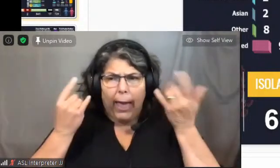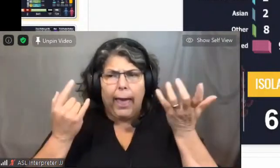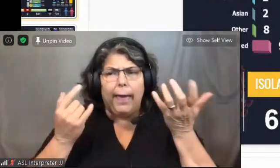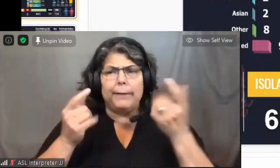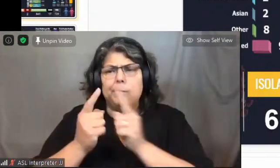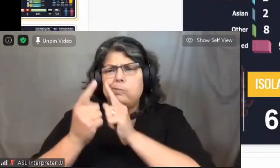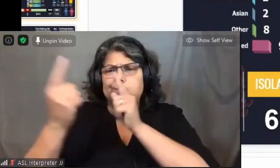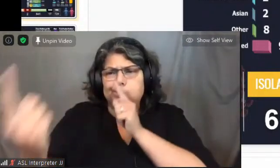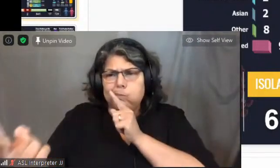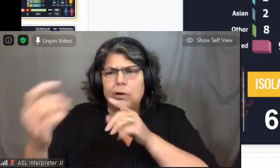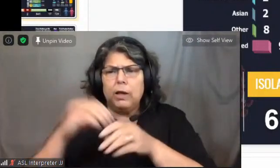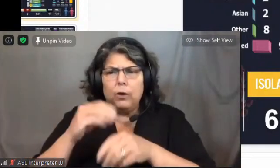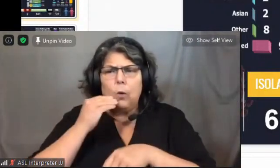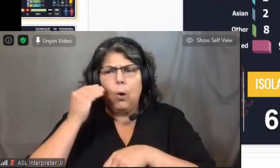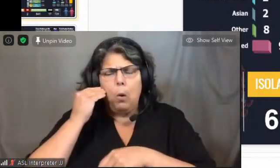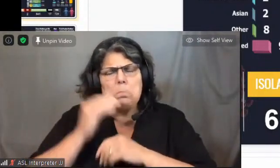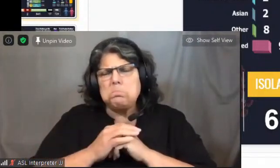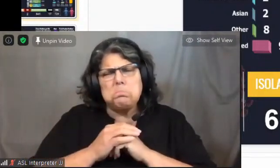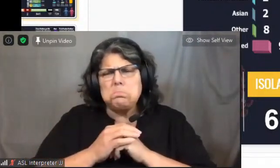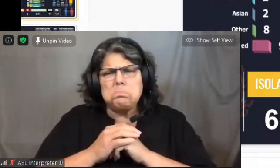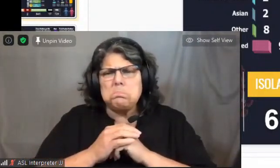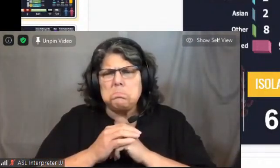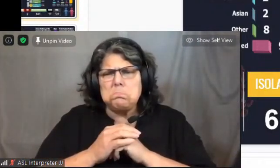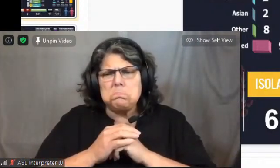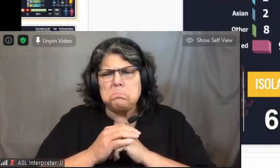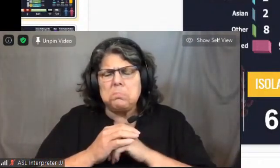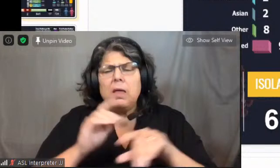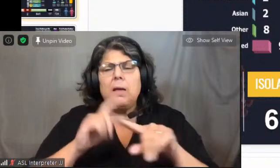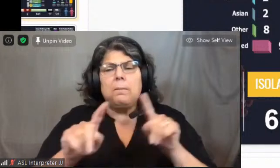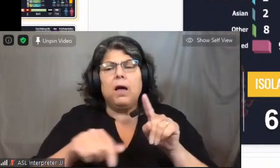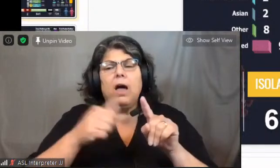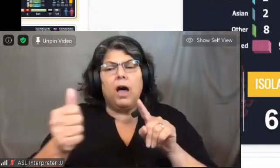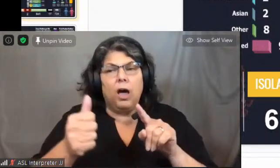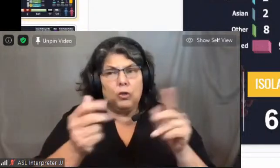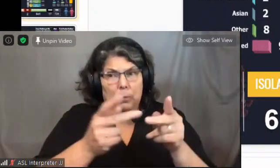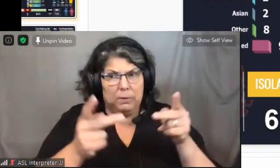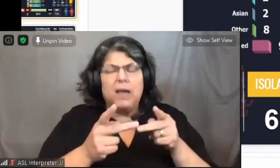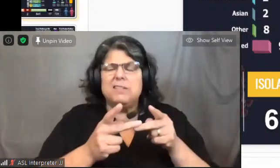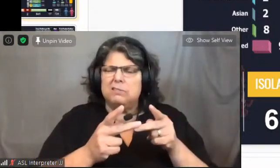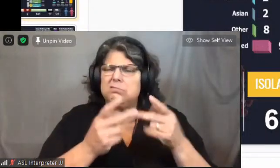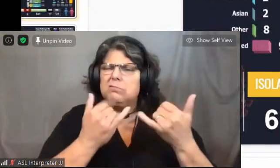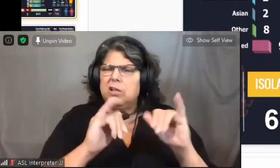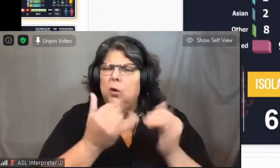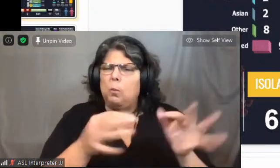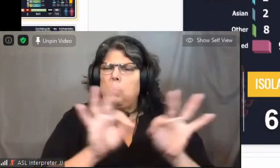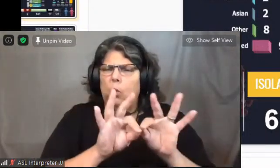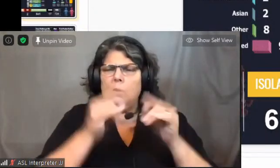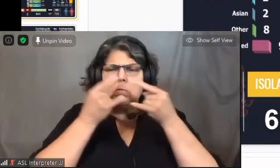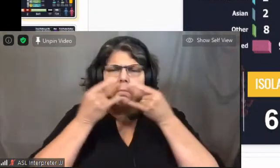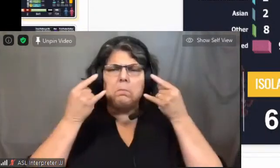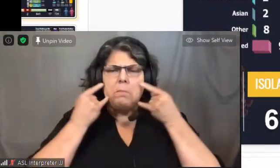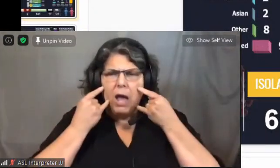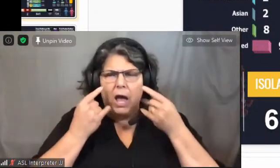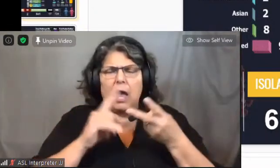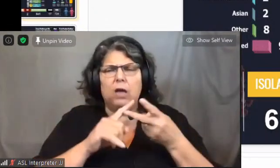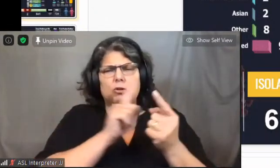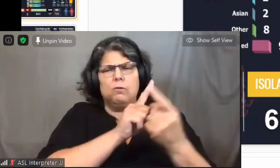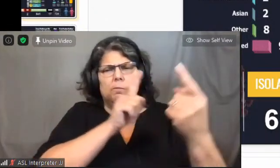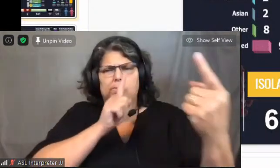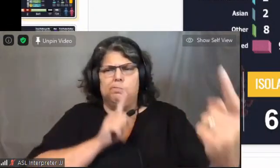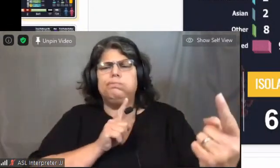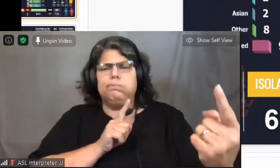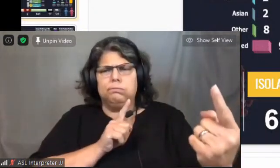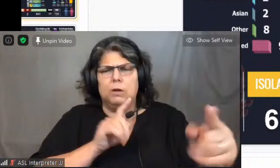unit. However, the other units, we would like people to continue to wear masks and maintain social distancing. It's not